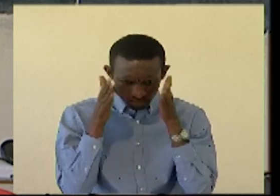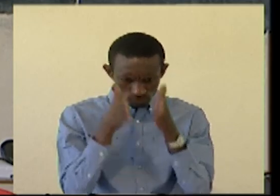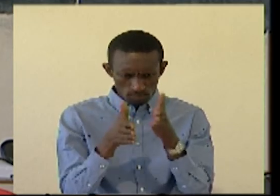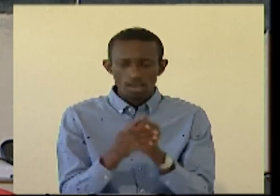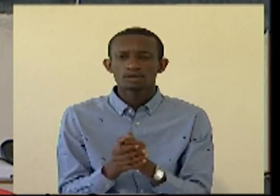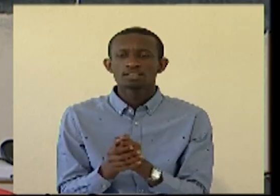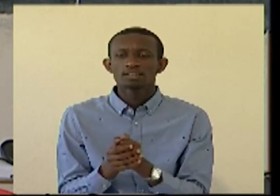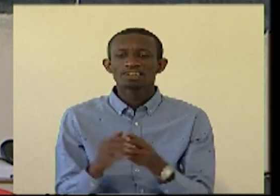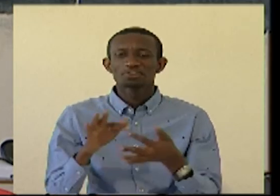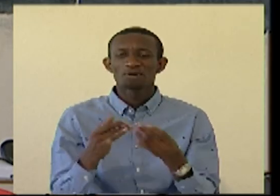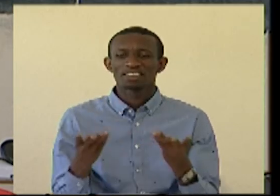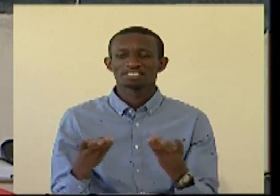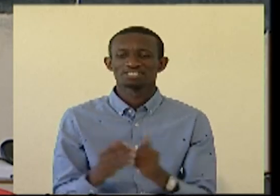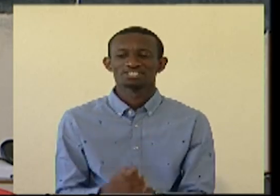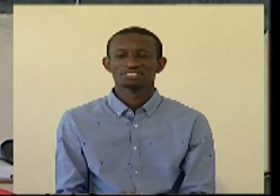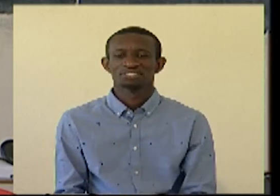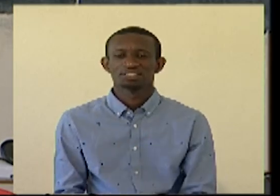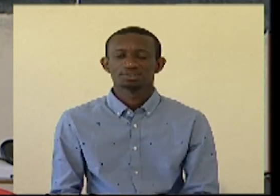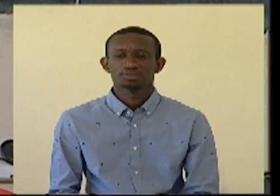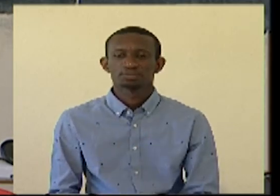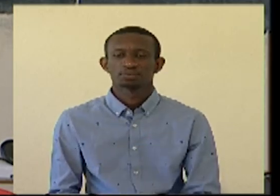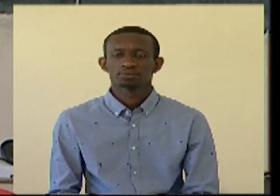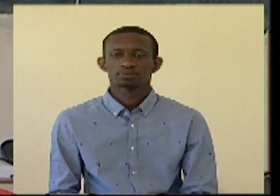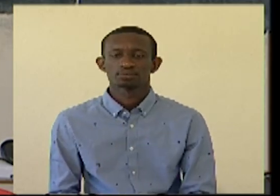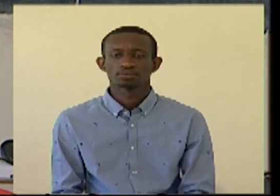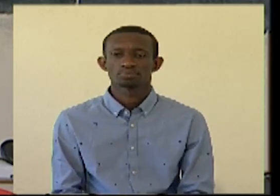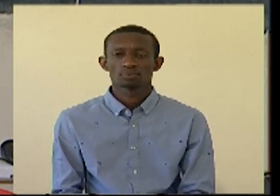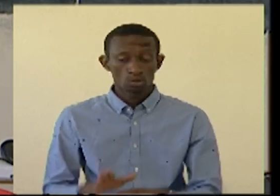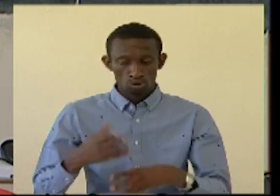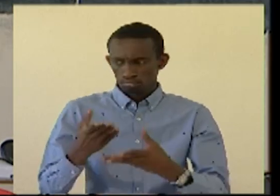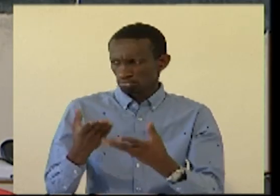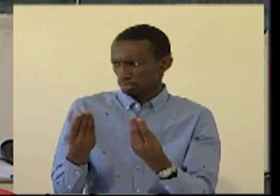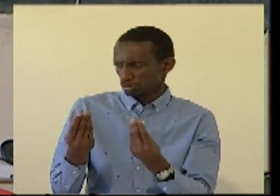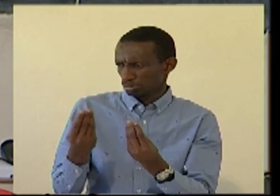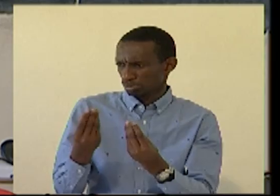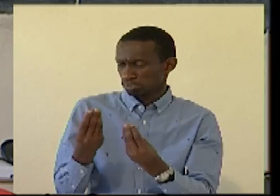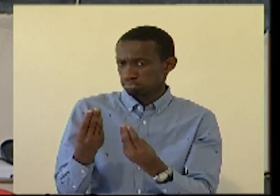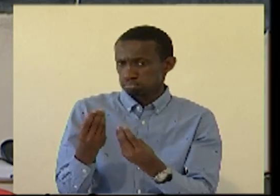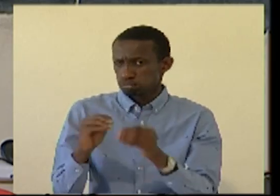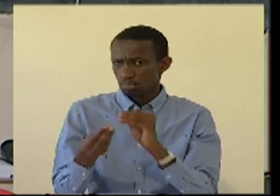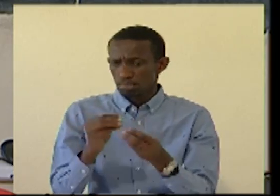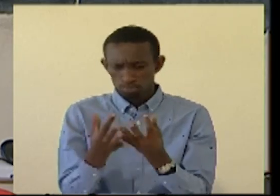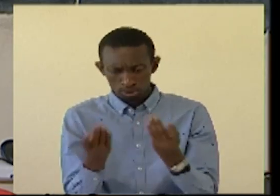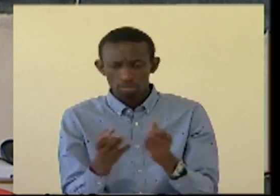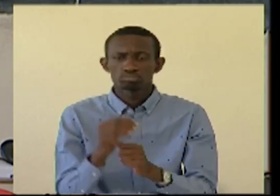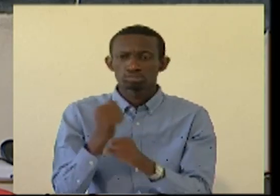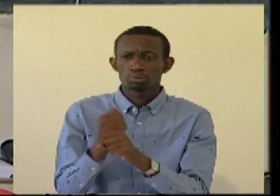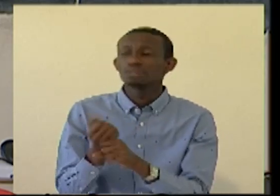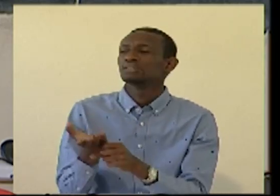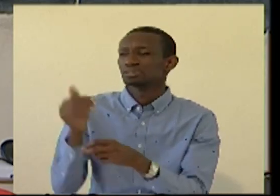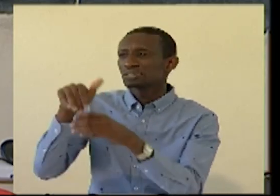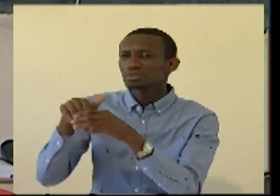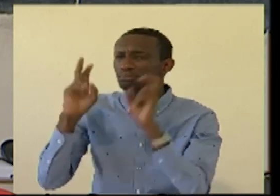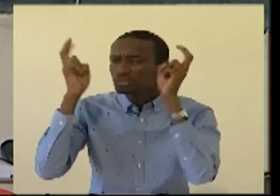simple calculations we can work out in this unit we call mole